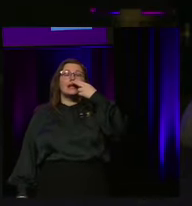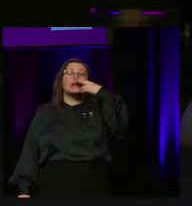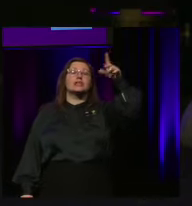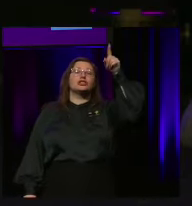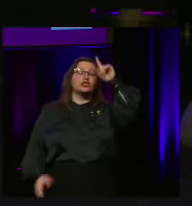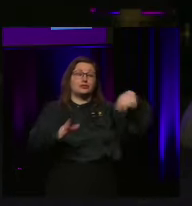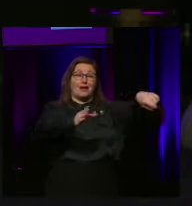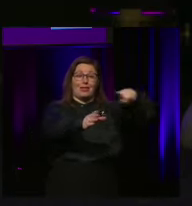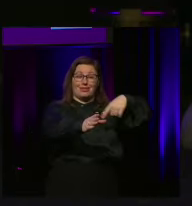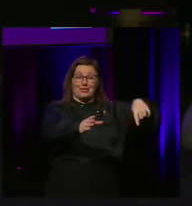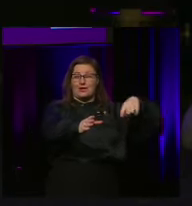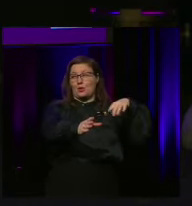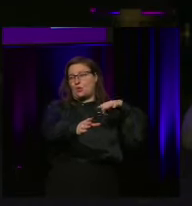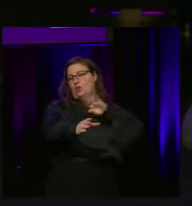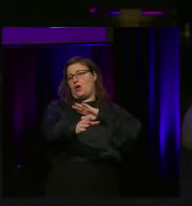a fantastic